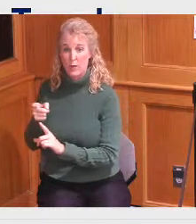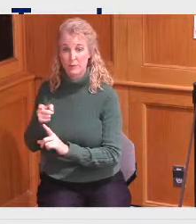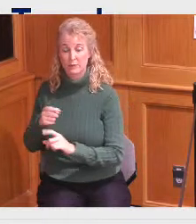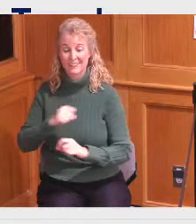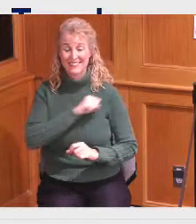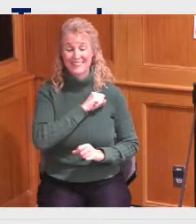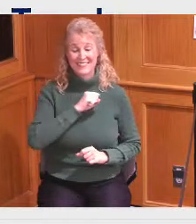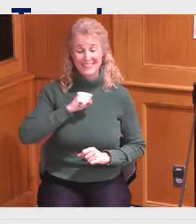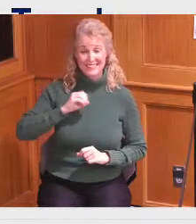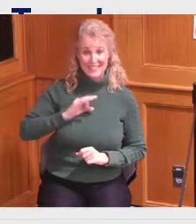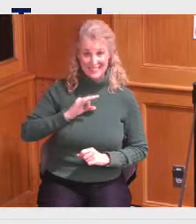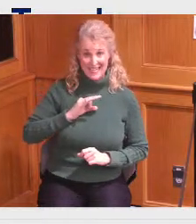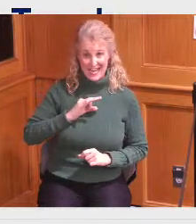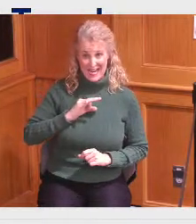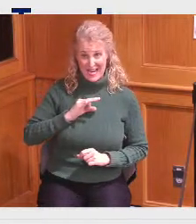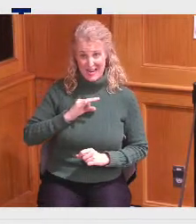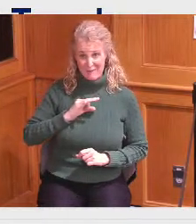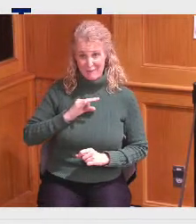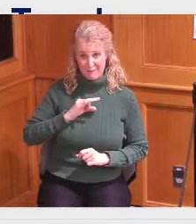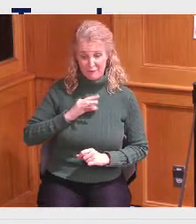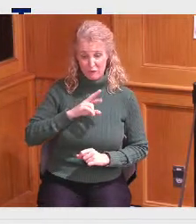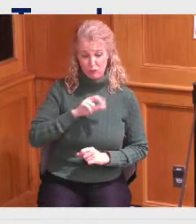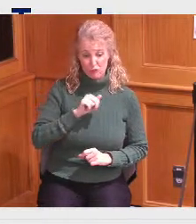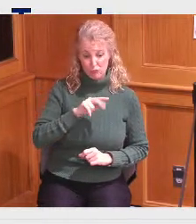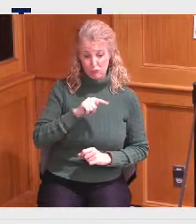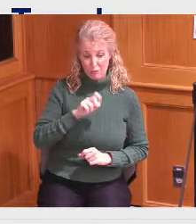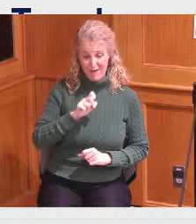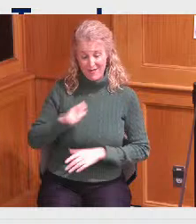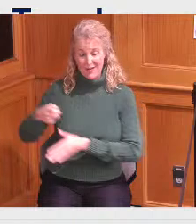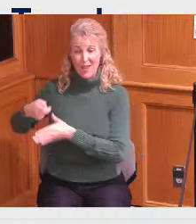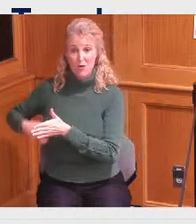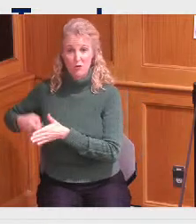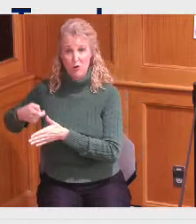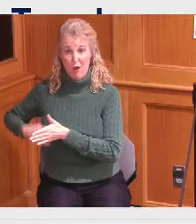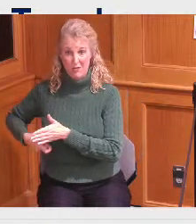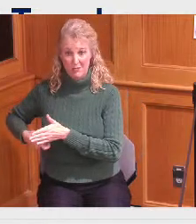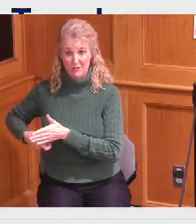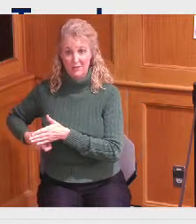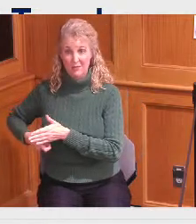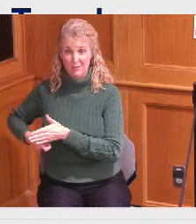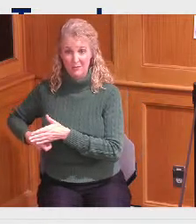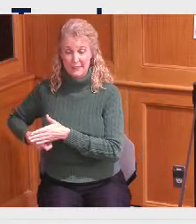staffing as well as current trends related to our cost of care. Some of